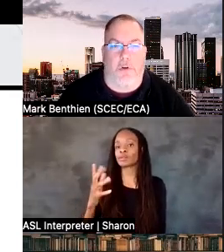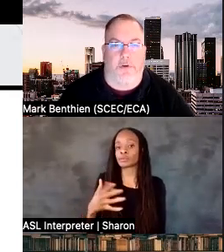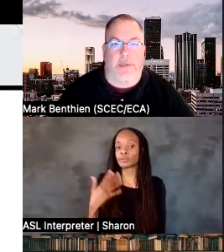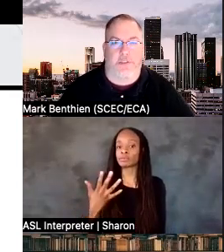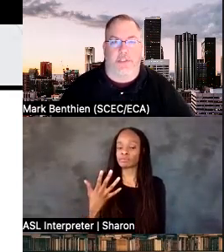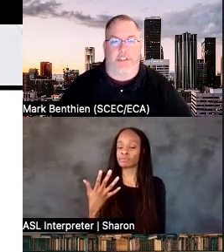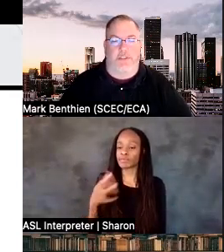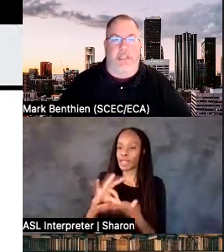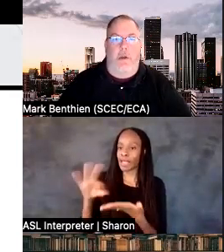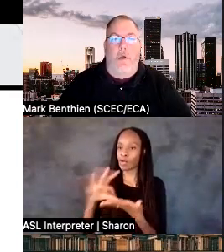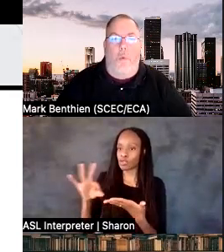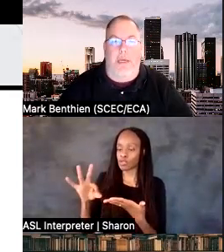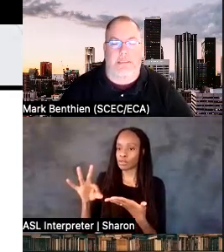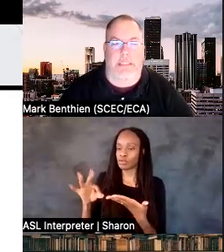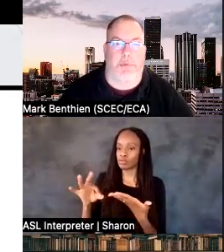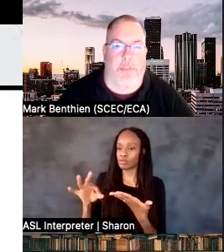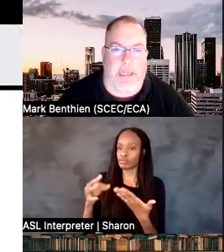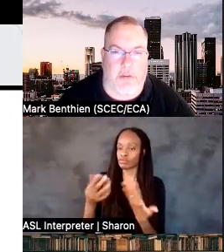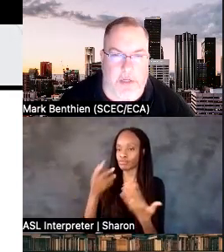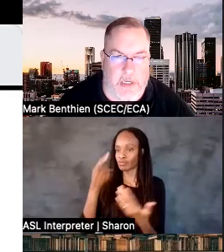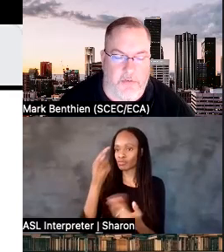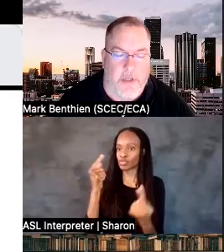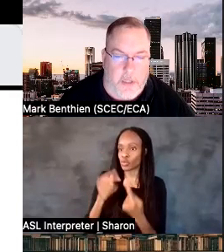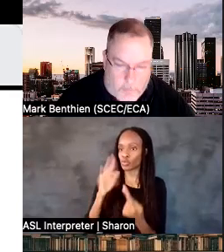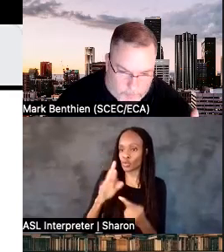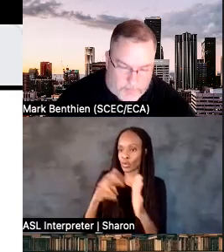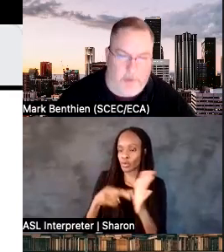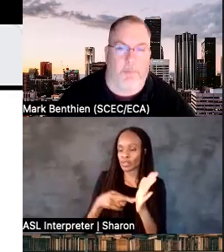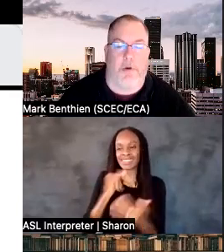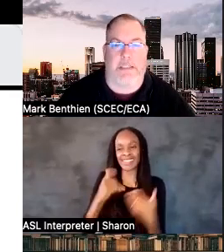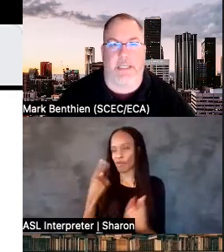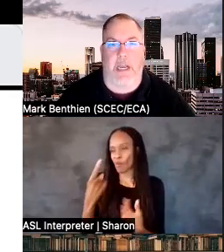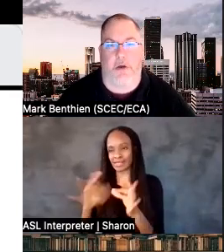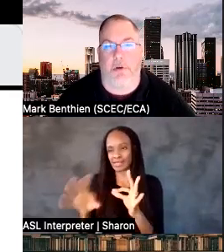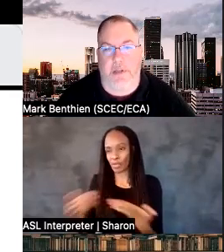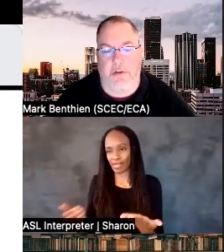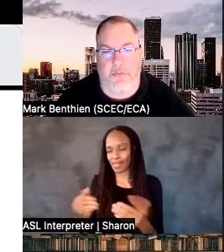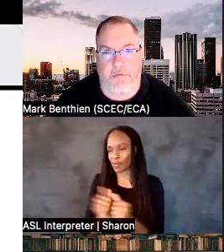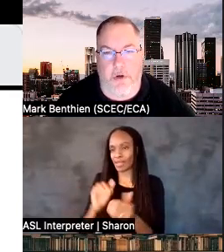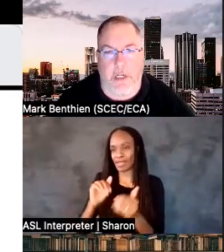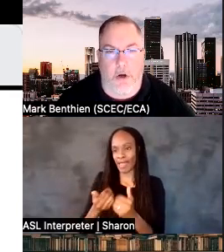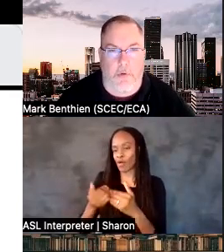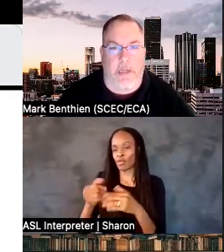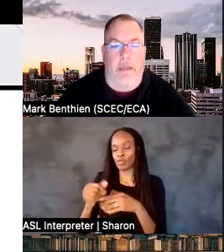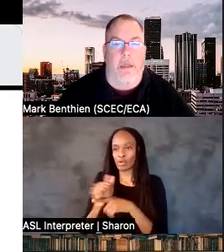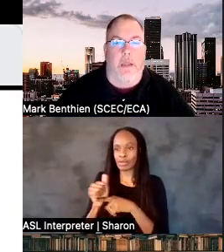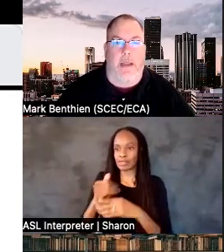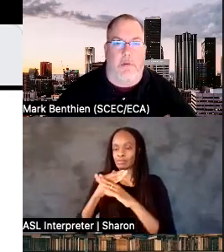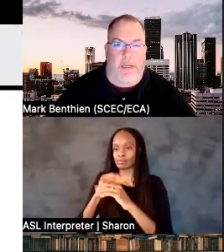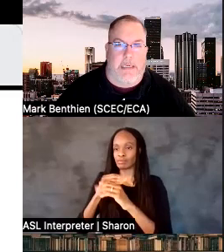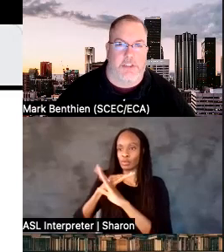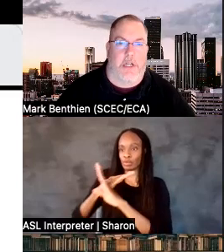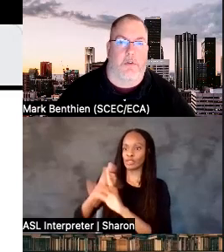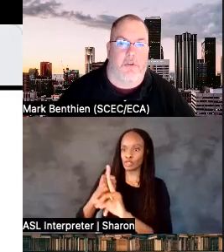counting towards your registration. There's not one simple thing as much as practicing how you protect yourself during an earthquake